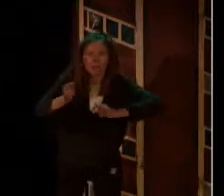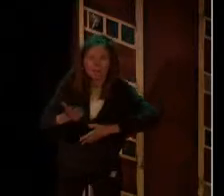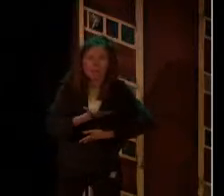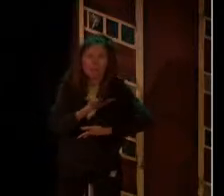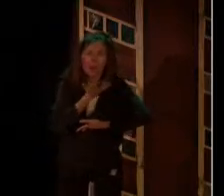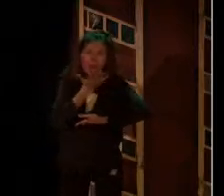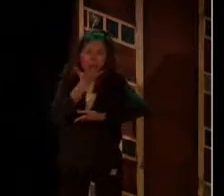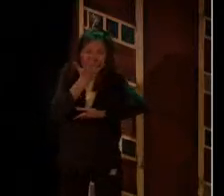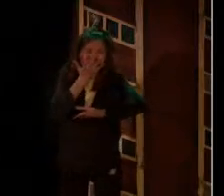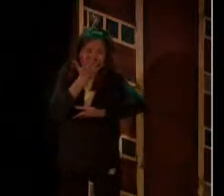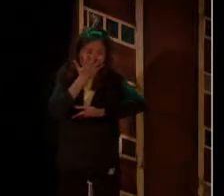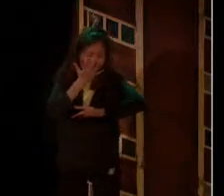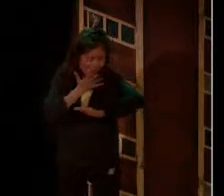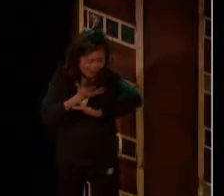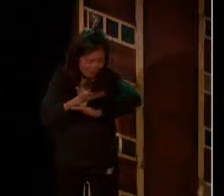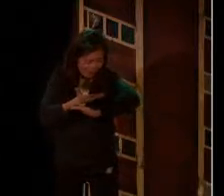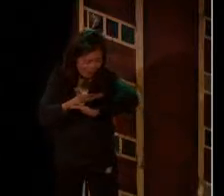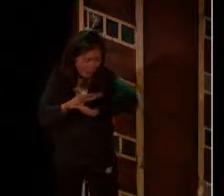Blossom, may you thrive.